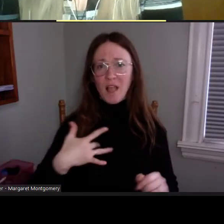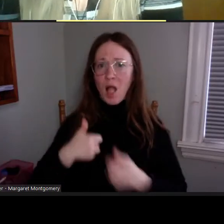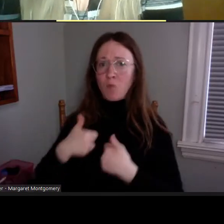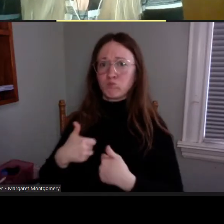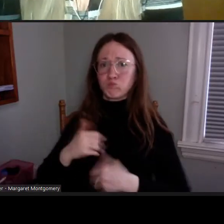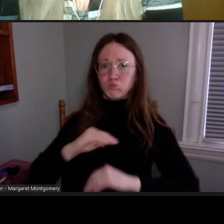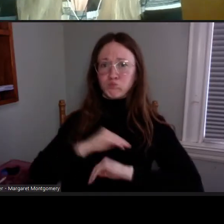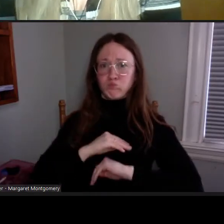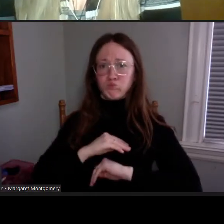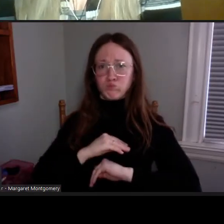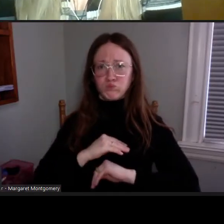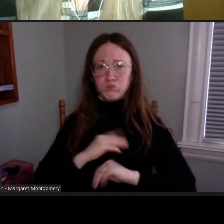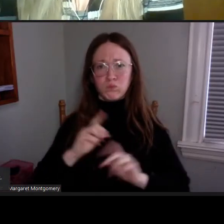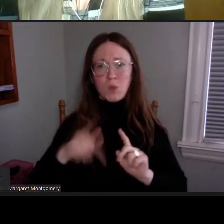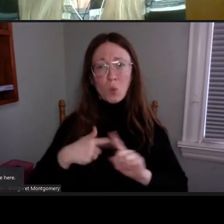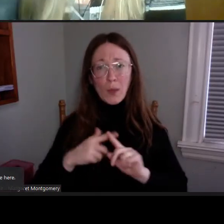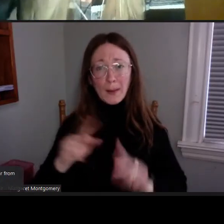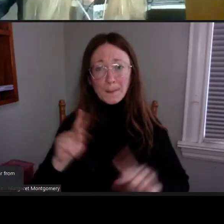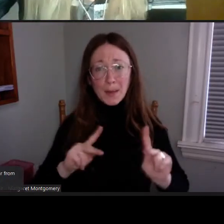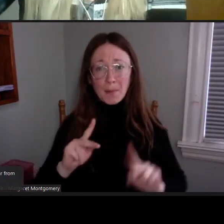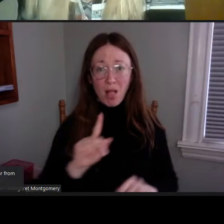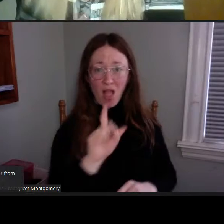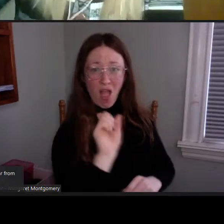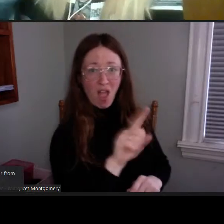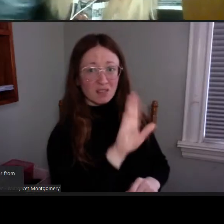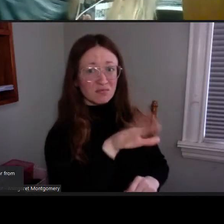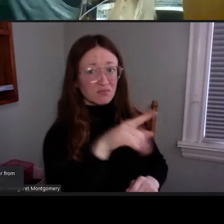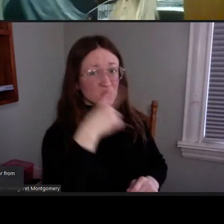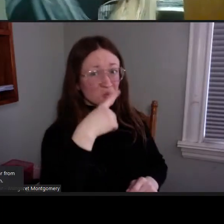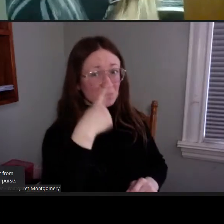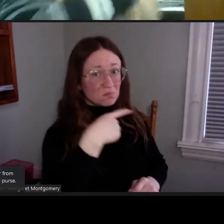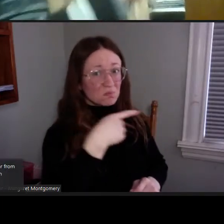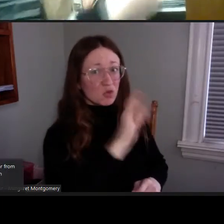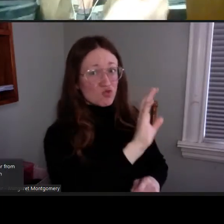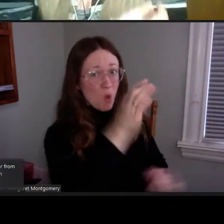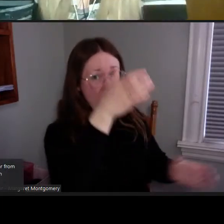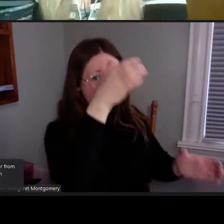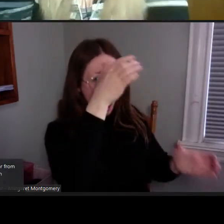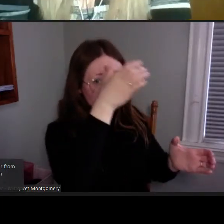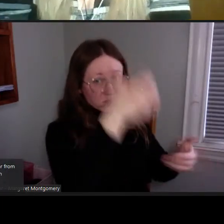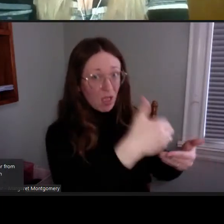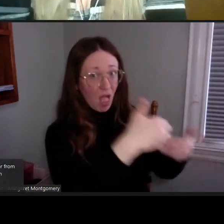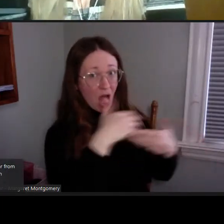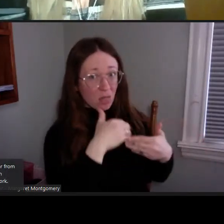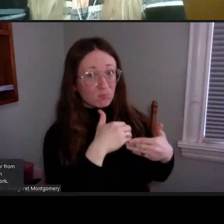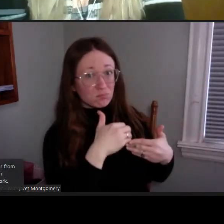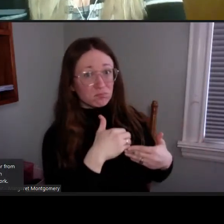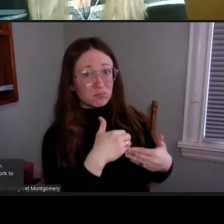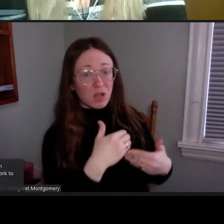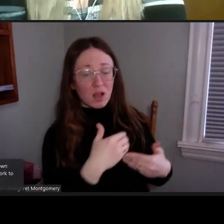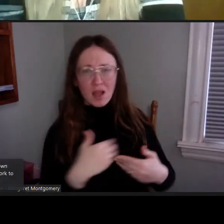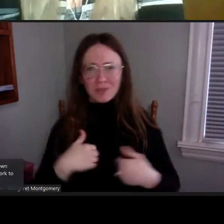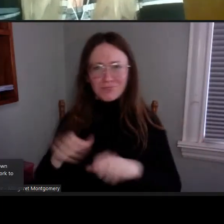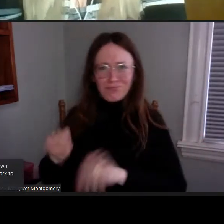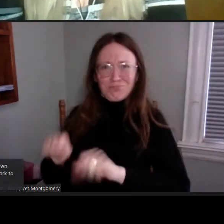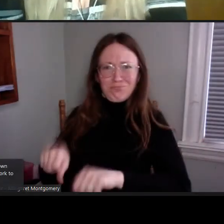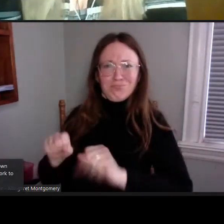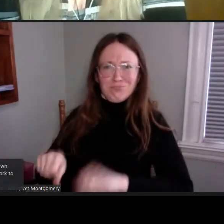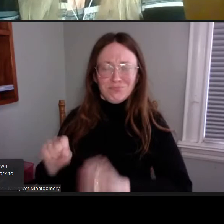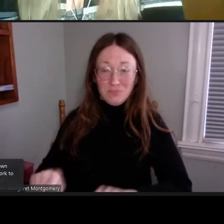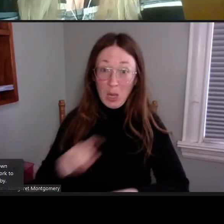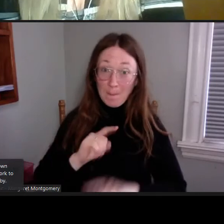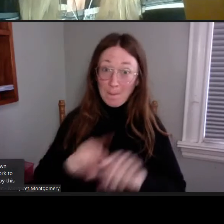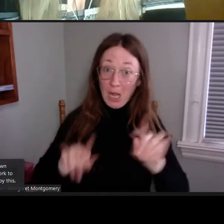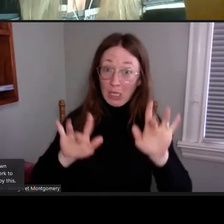I talk about is what I hear from other people and what I've experienced through my own personal thing. And I've been asked by work to look at this website, and I've been